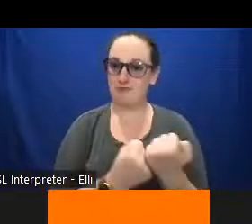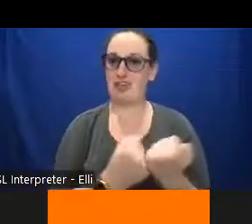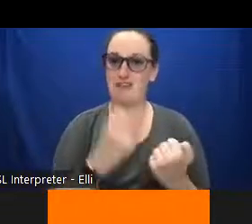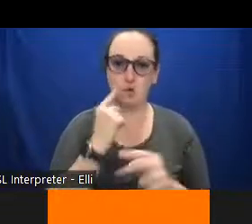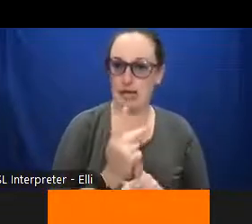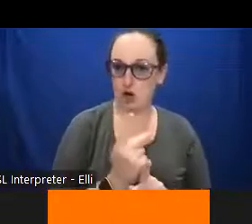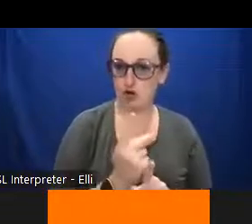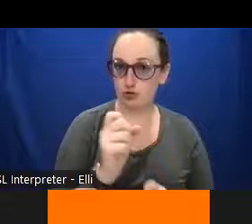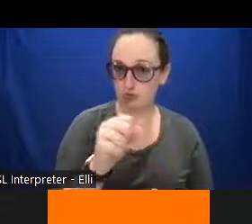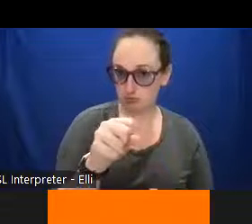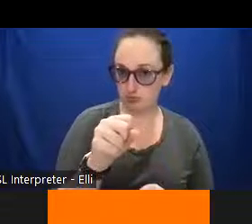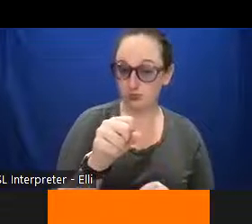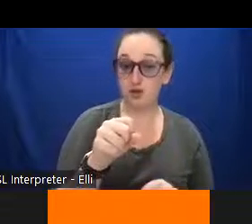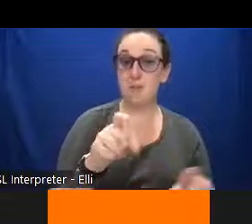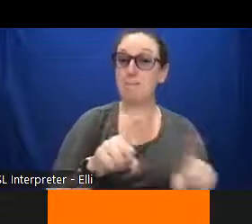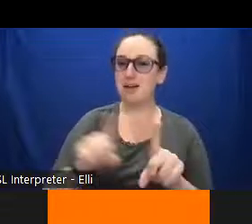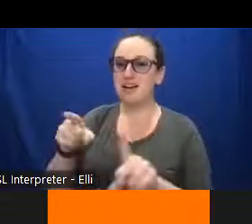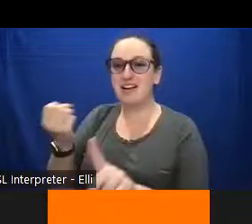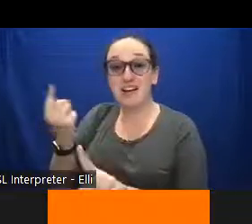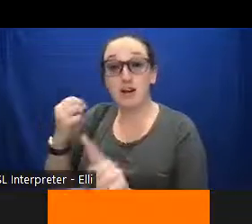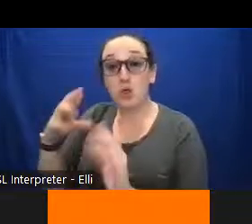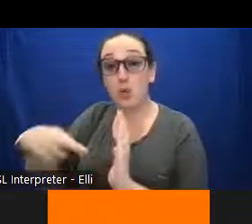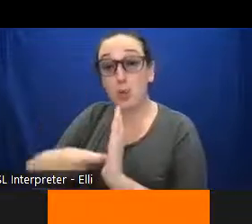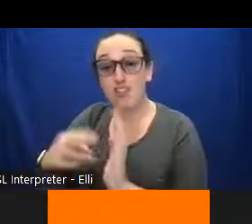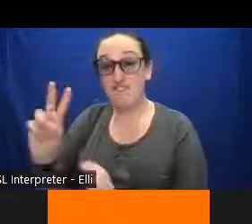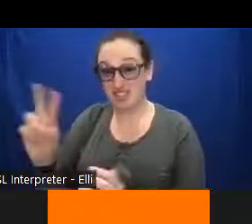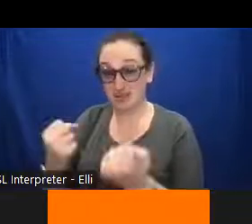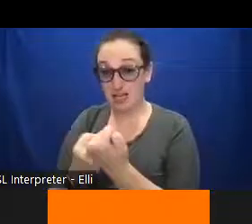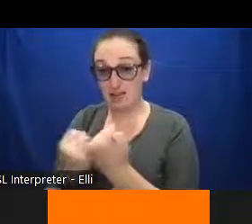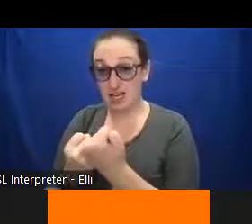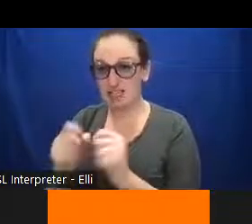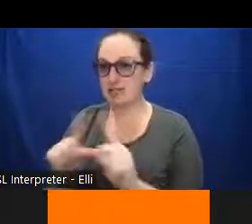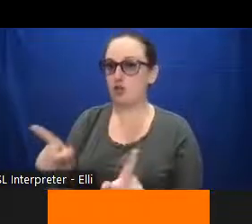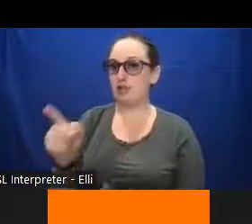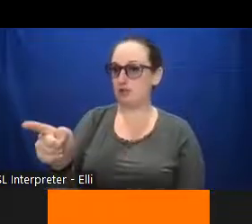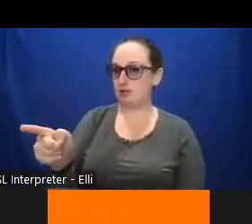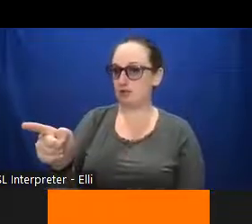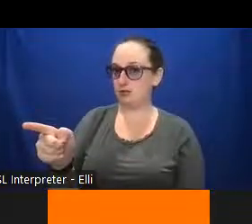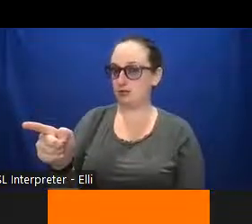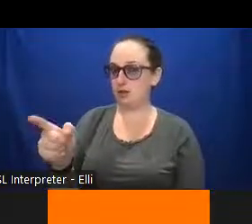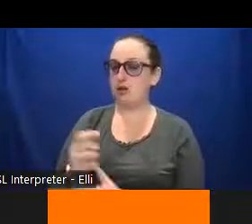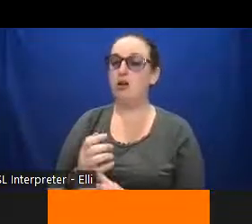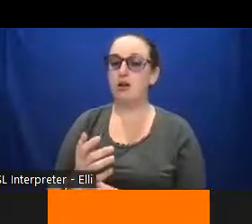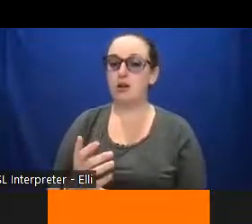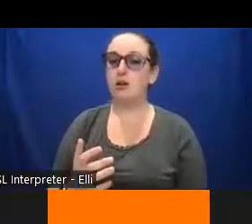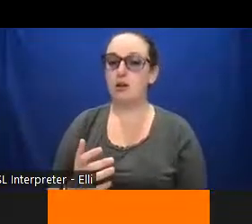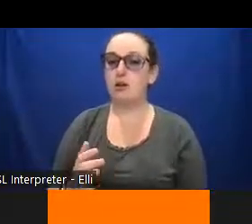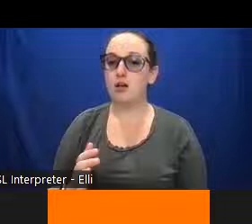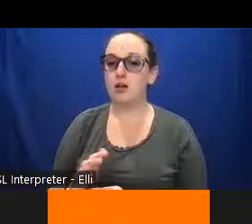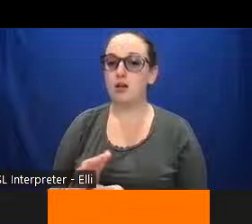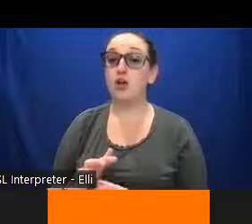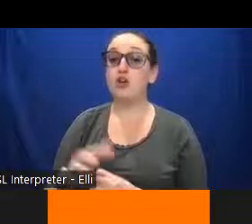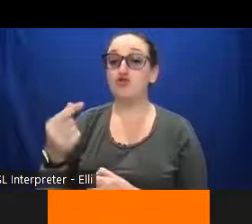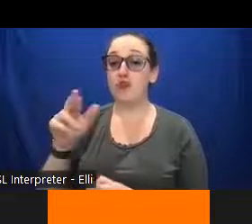well-being. Victim advocates are a little bit different in their role. And I think, Grace did a